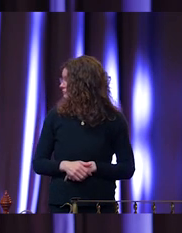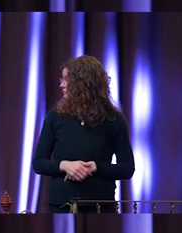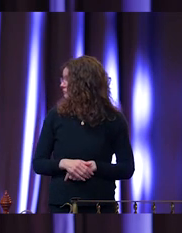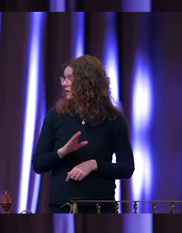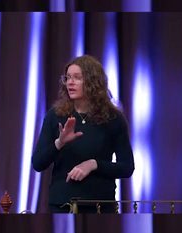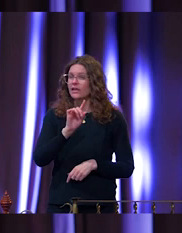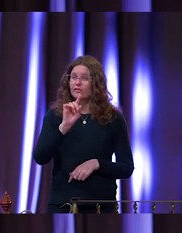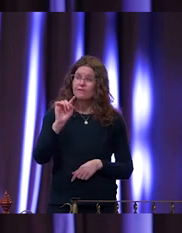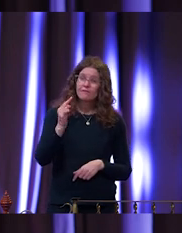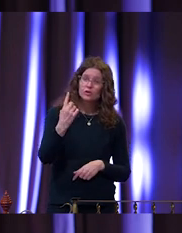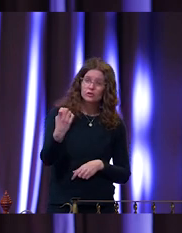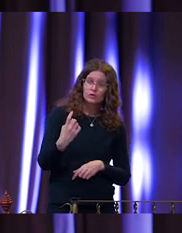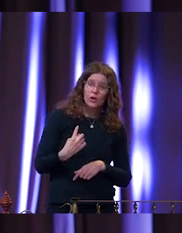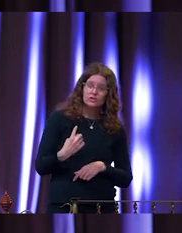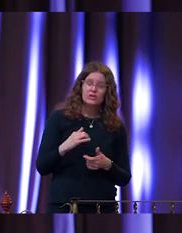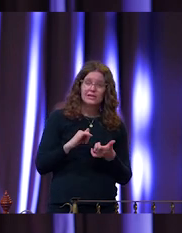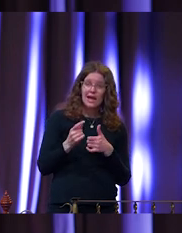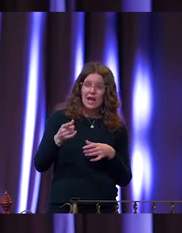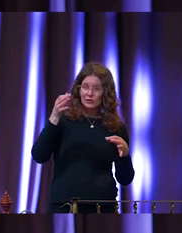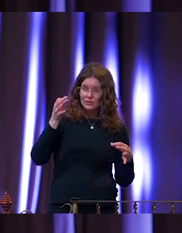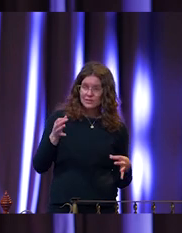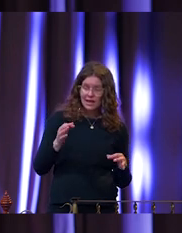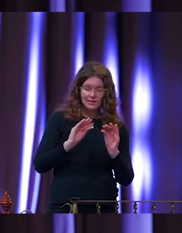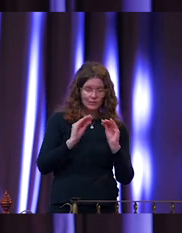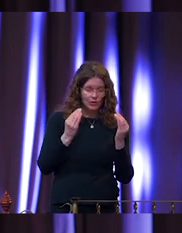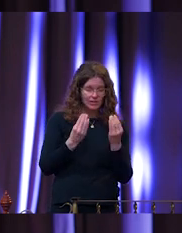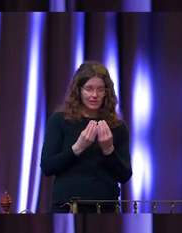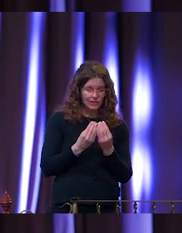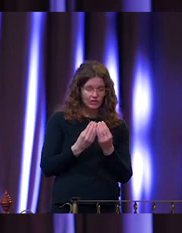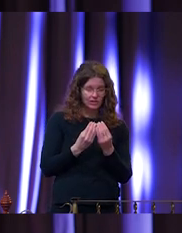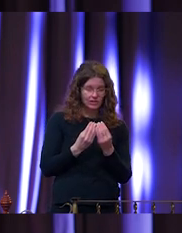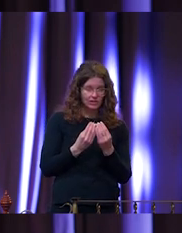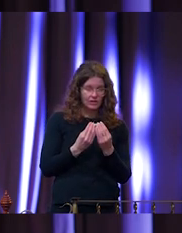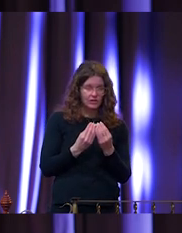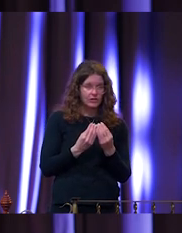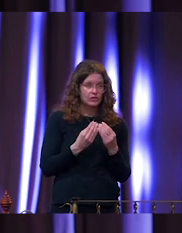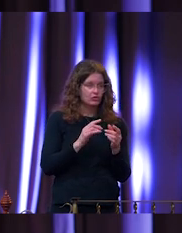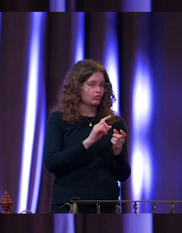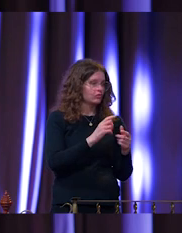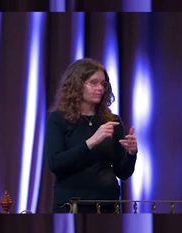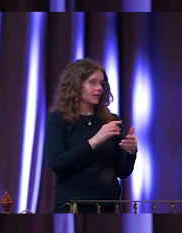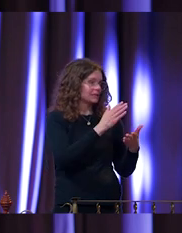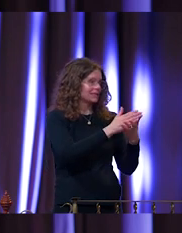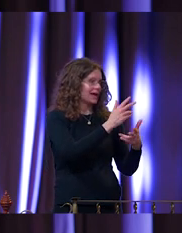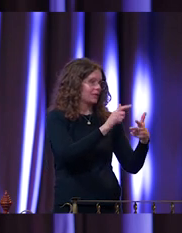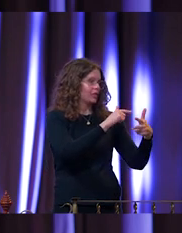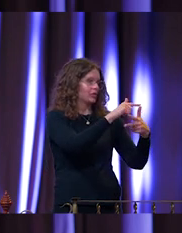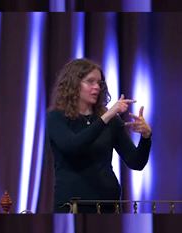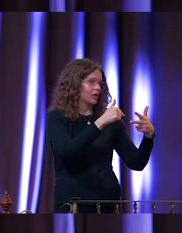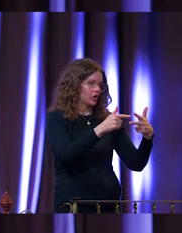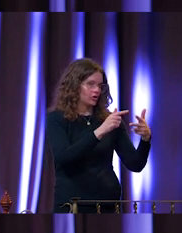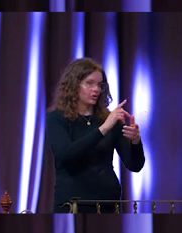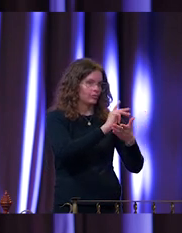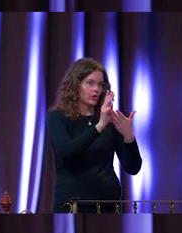believe, of, you know, how do you decide as an organization to go towards the 1-year program or the 3-year program. This speaks